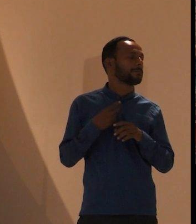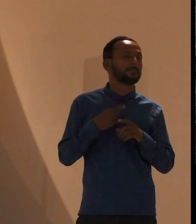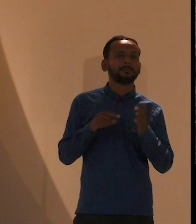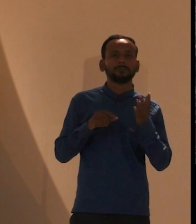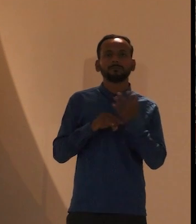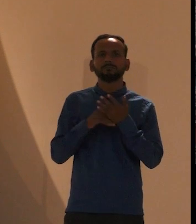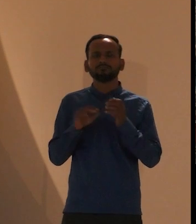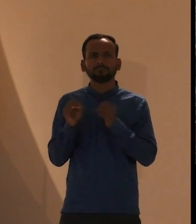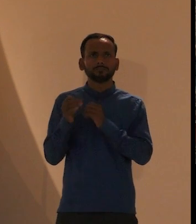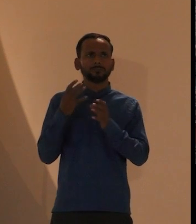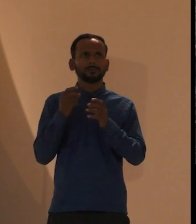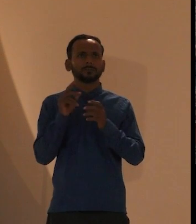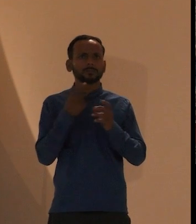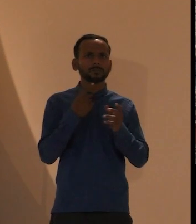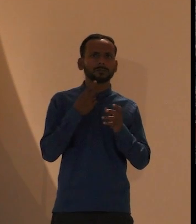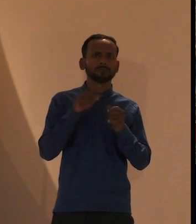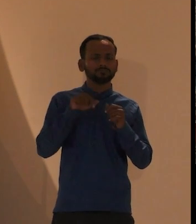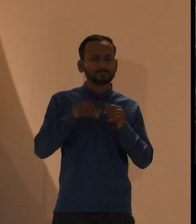strange enough as it sounds, we're still